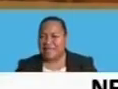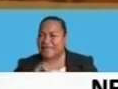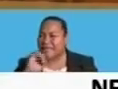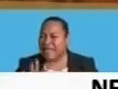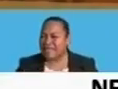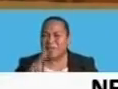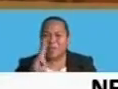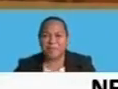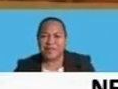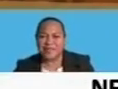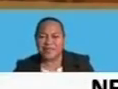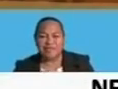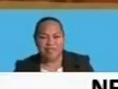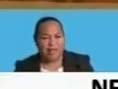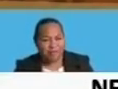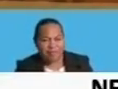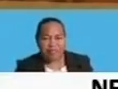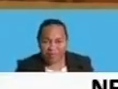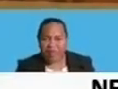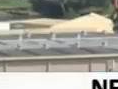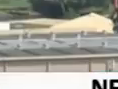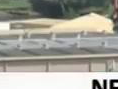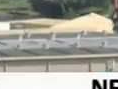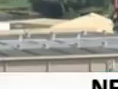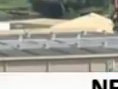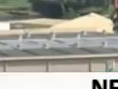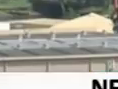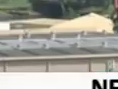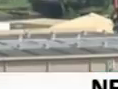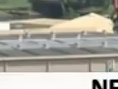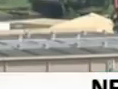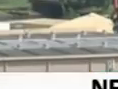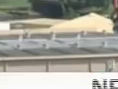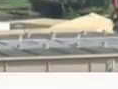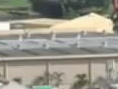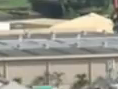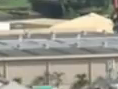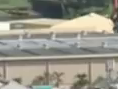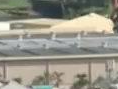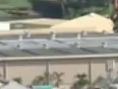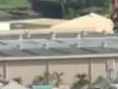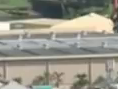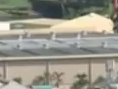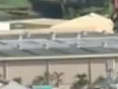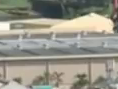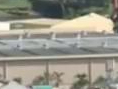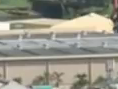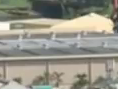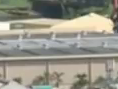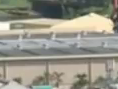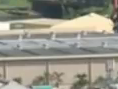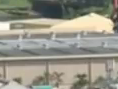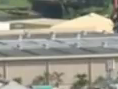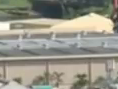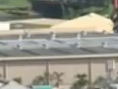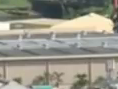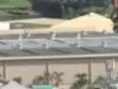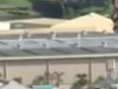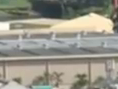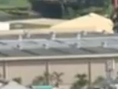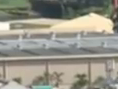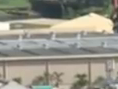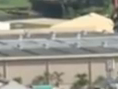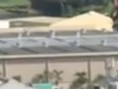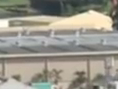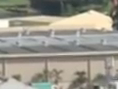dollars was handed out to people on smart cards. He claims because the government has spent poorly today, there will be less